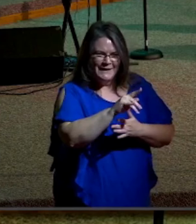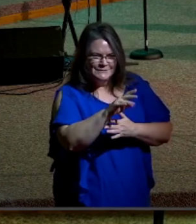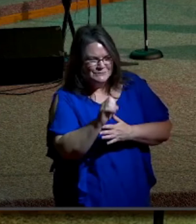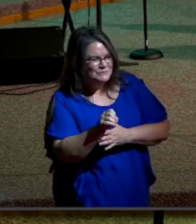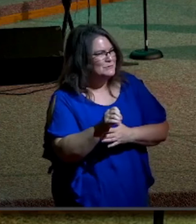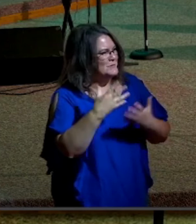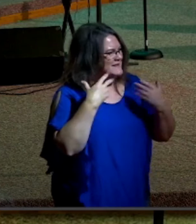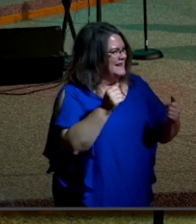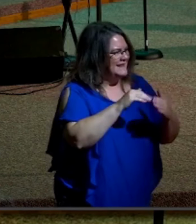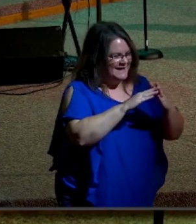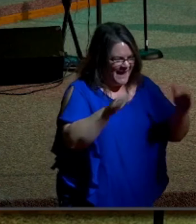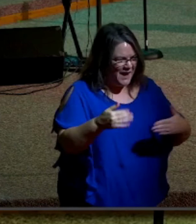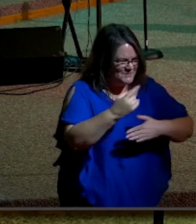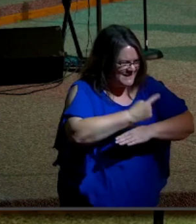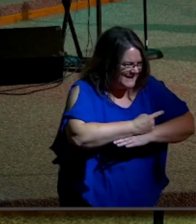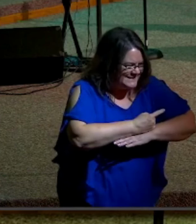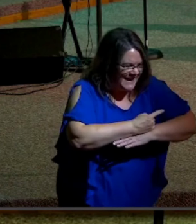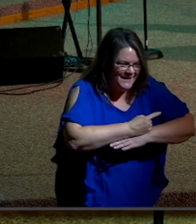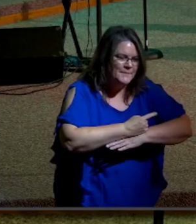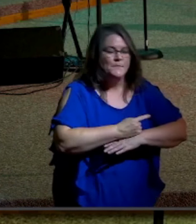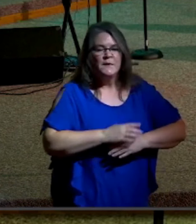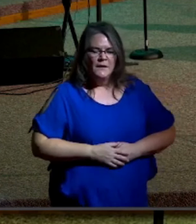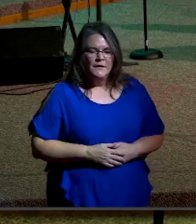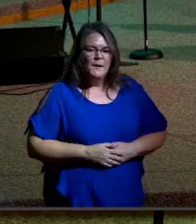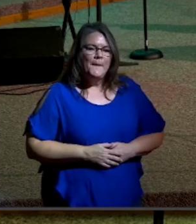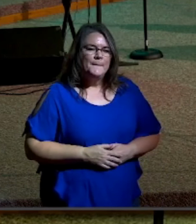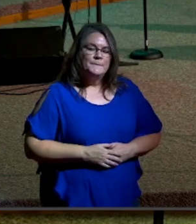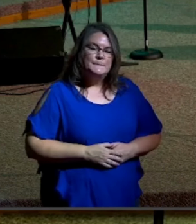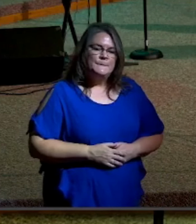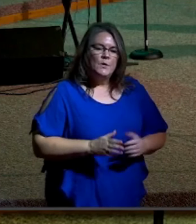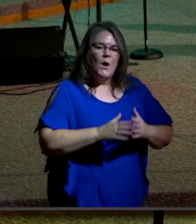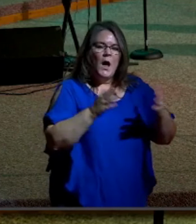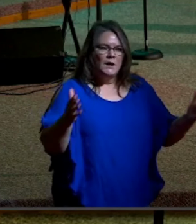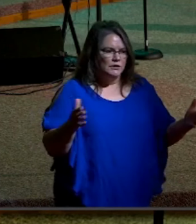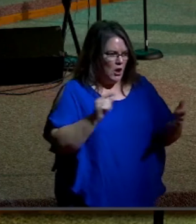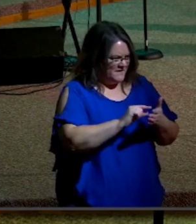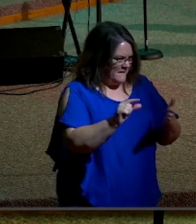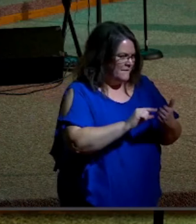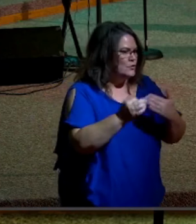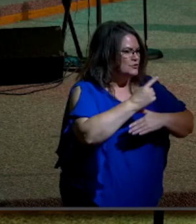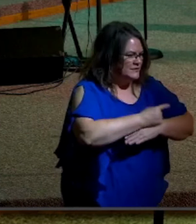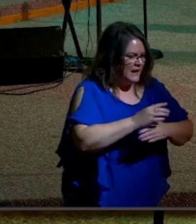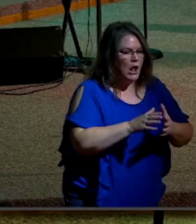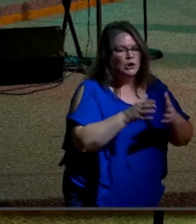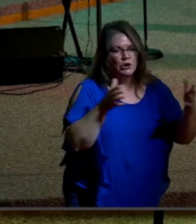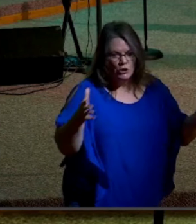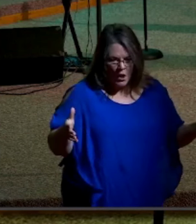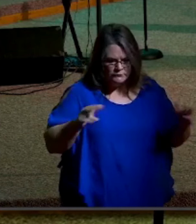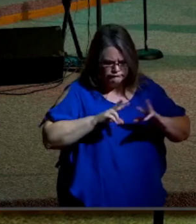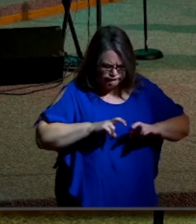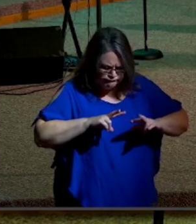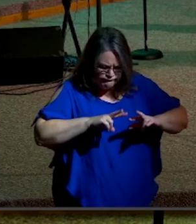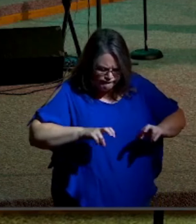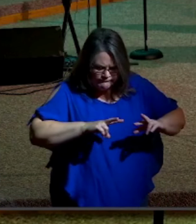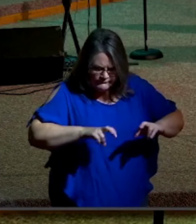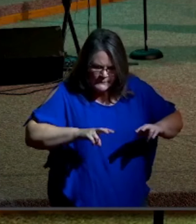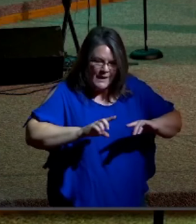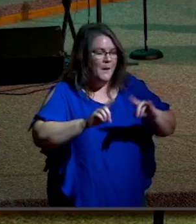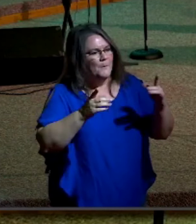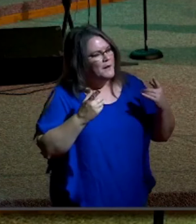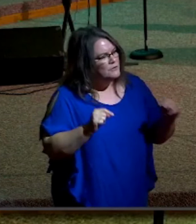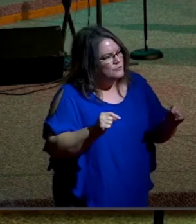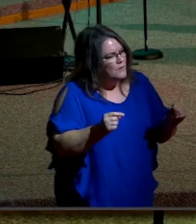house. But yeah, so I'm going to go through a lot of biblical texts. We're going to have a lot of scripture to unpack. But to try and